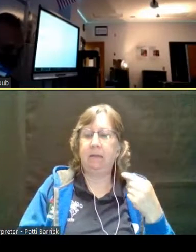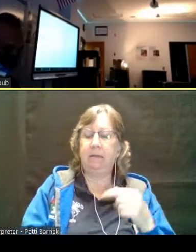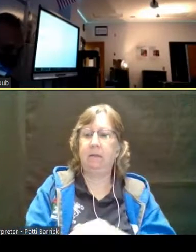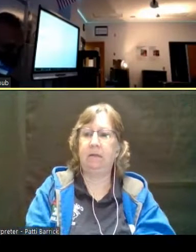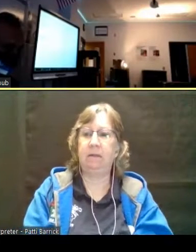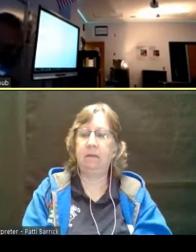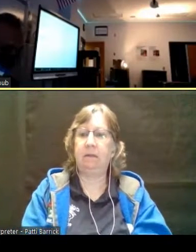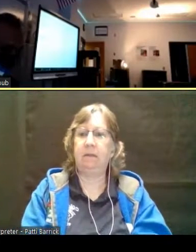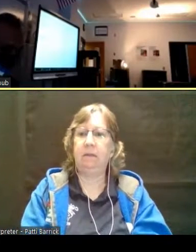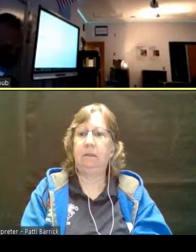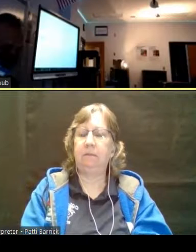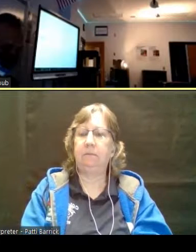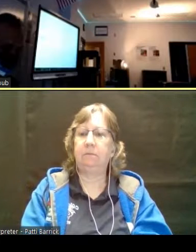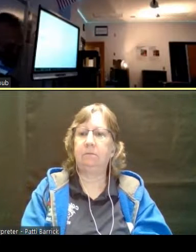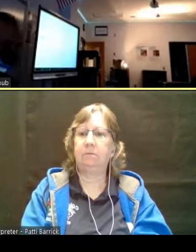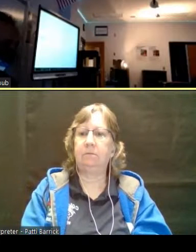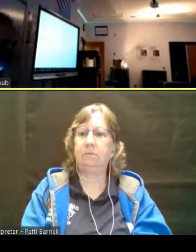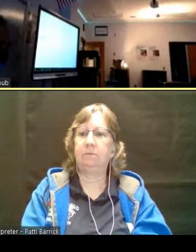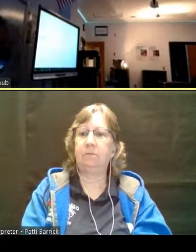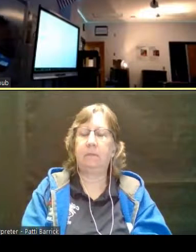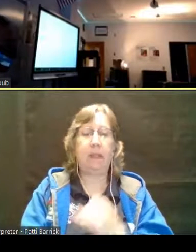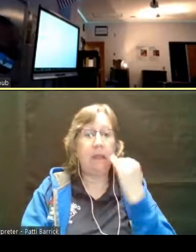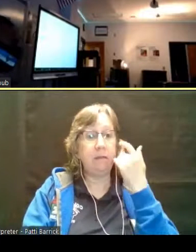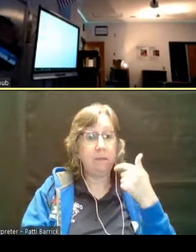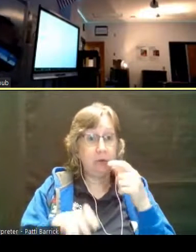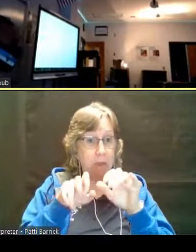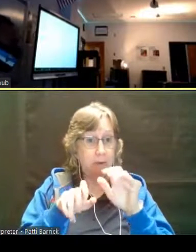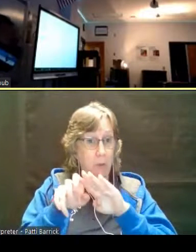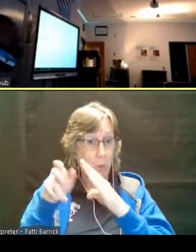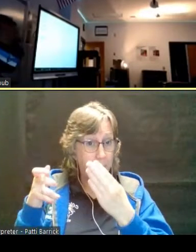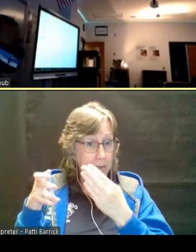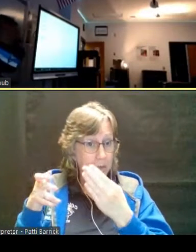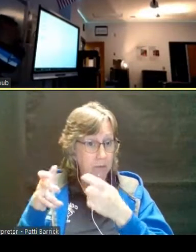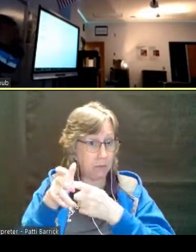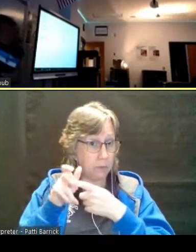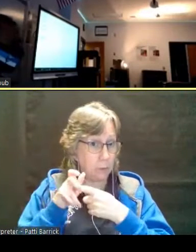body. And if we have an opening, we will have a